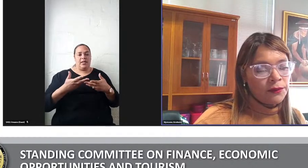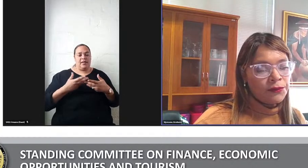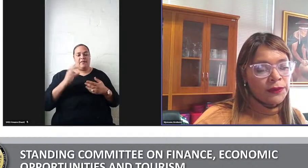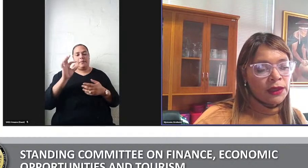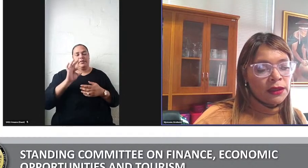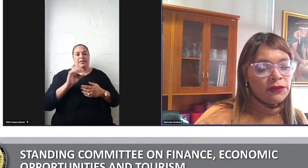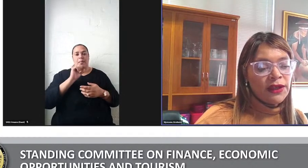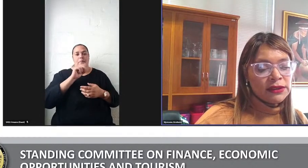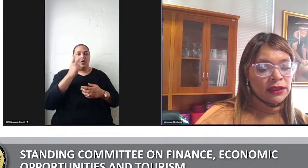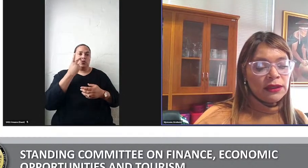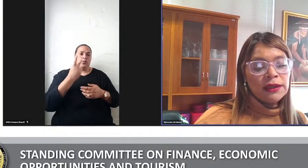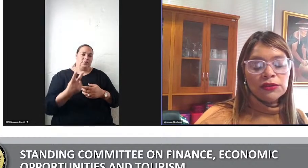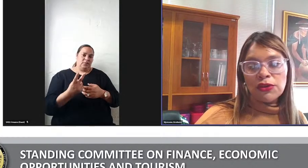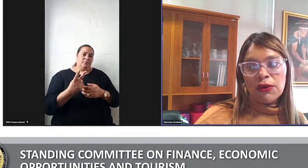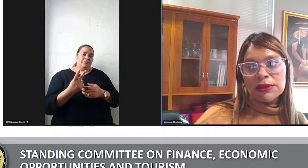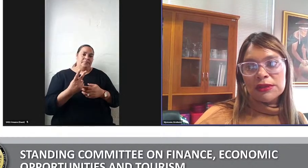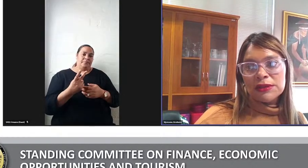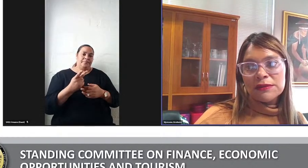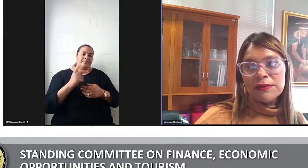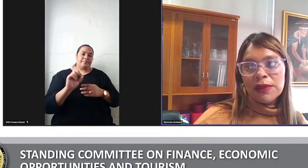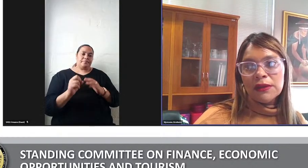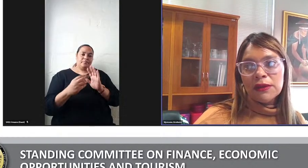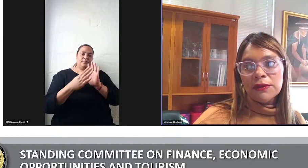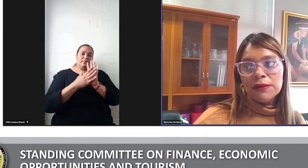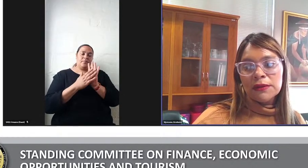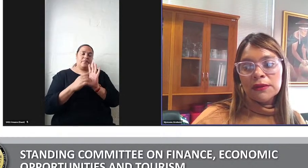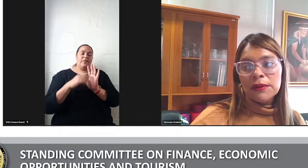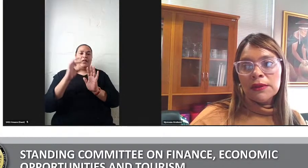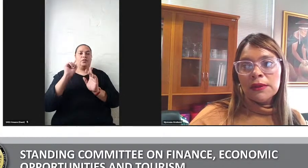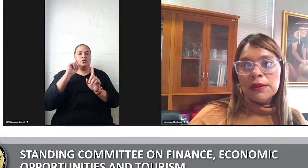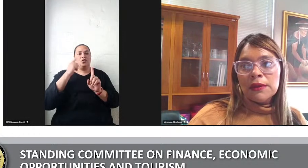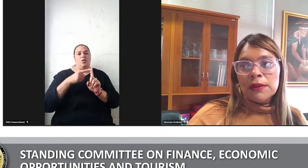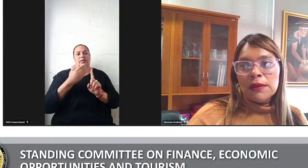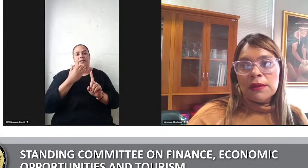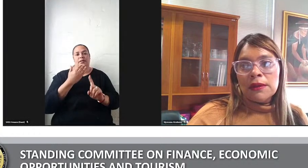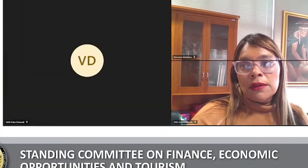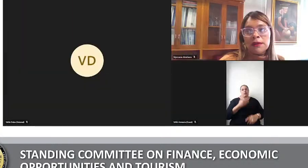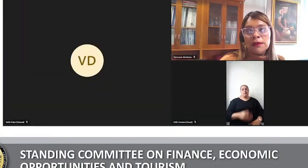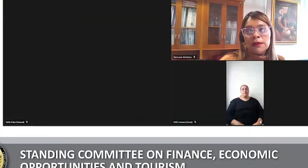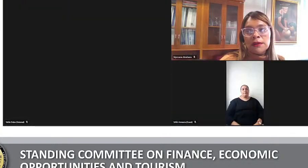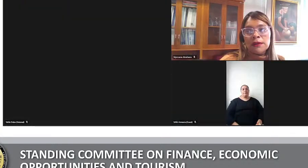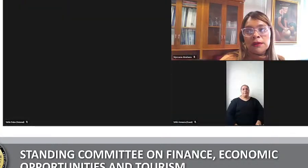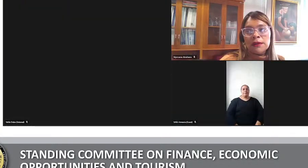seeing reflected in that target. Thank you.